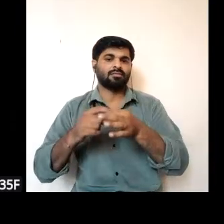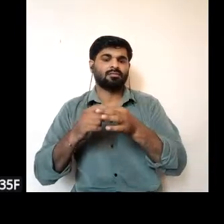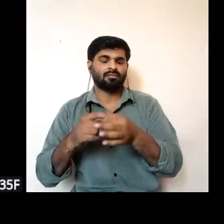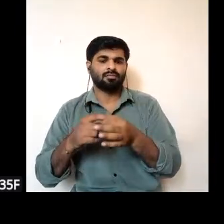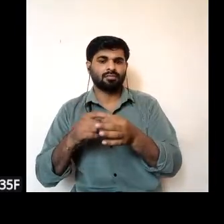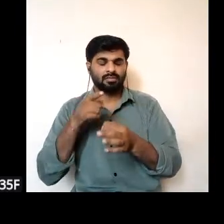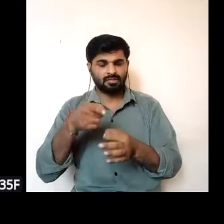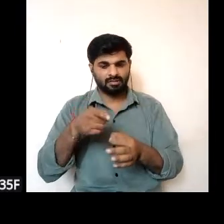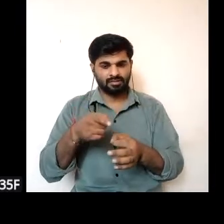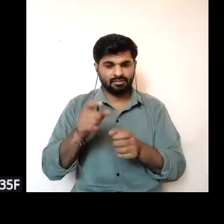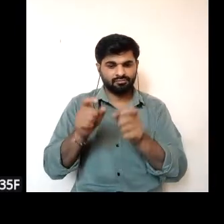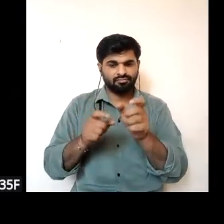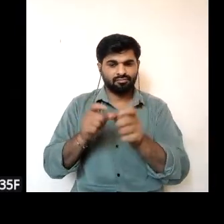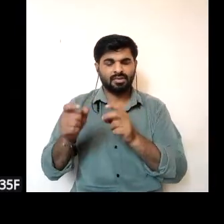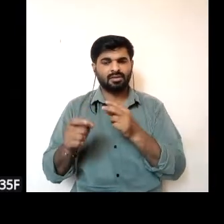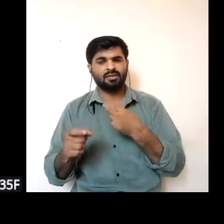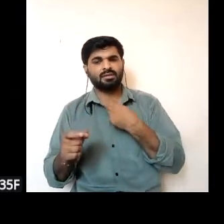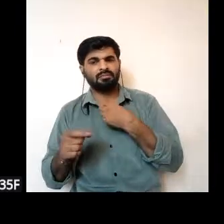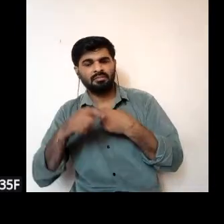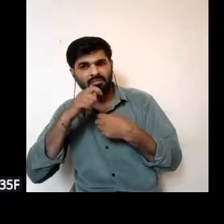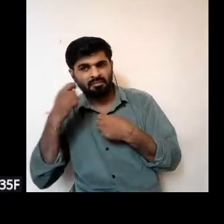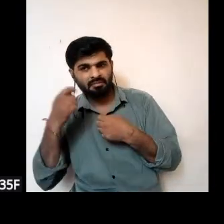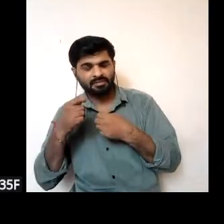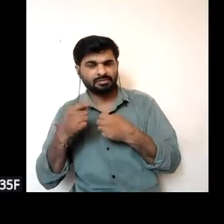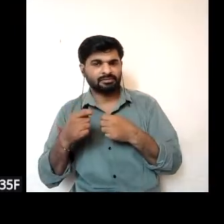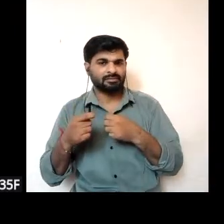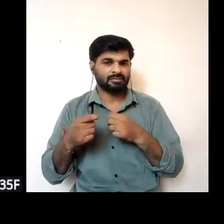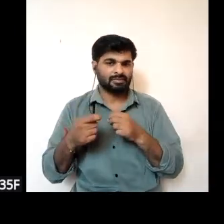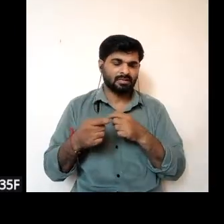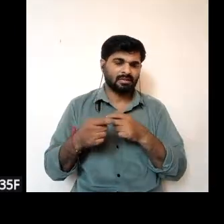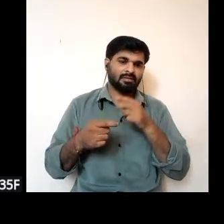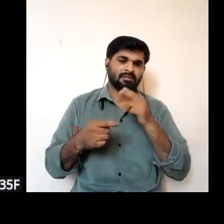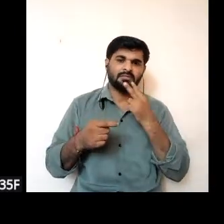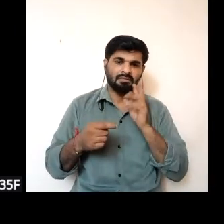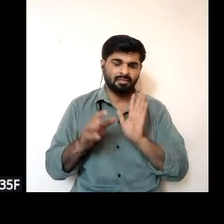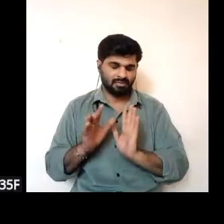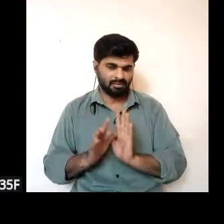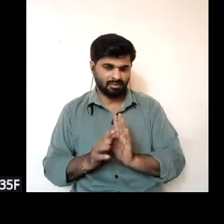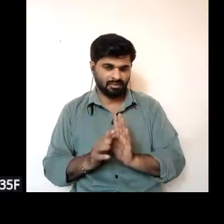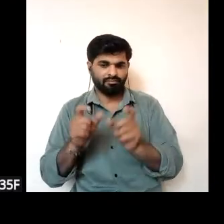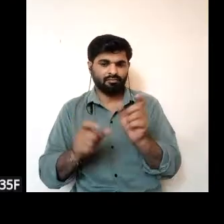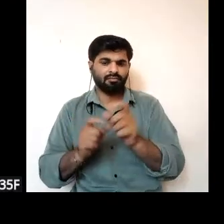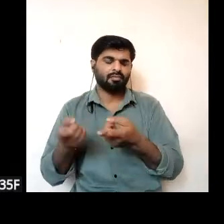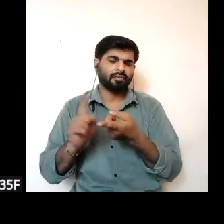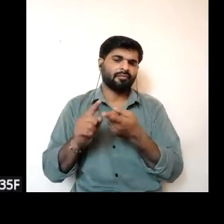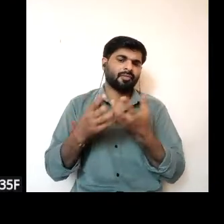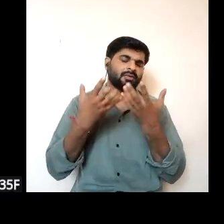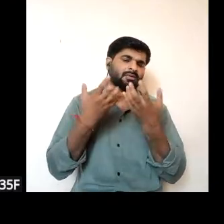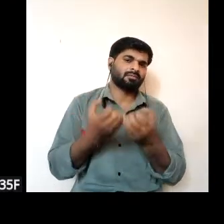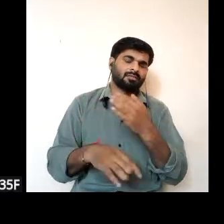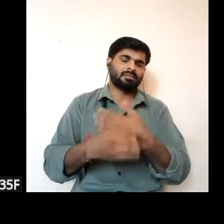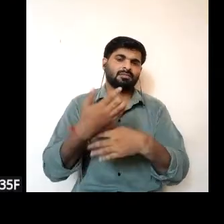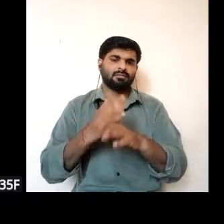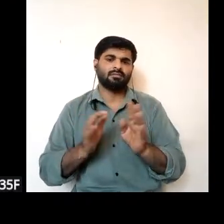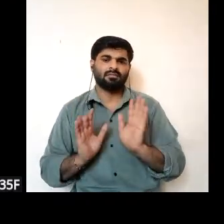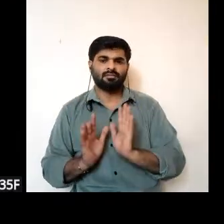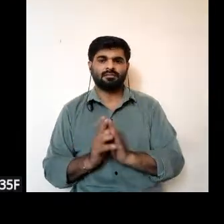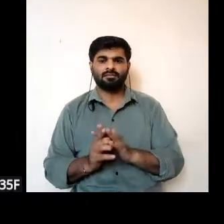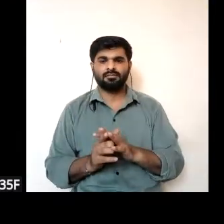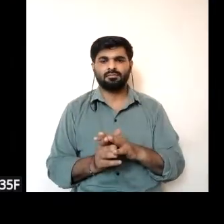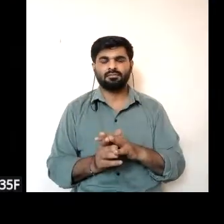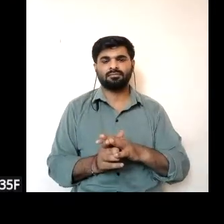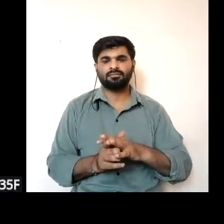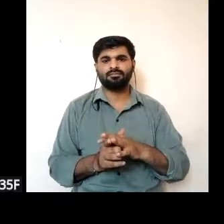vegetarian, non-vegetarian, all kinds of data they're asking. Why not people with disabilities? And that is when, the